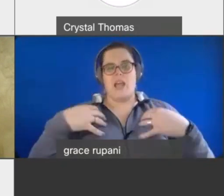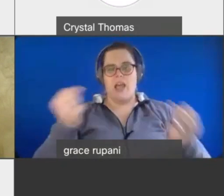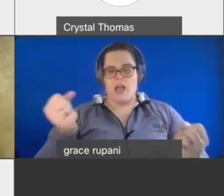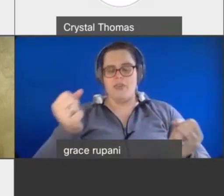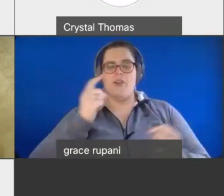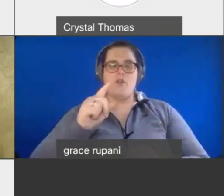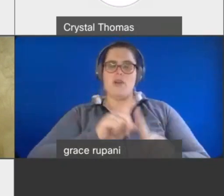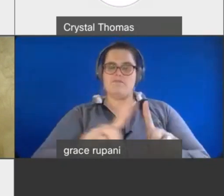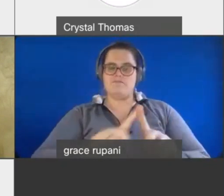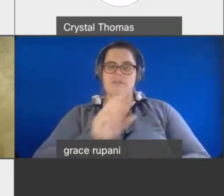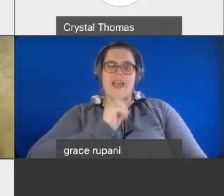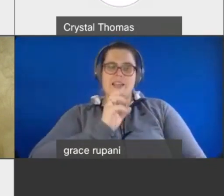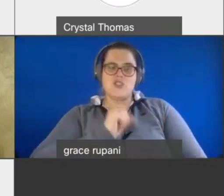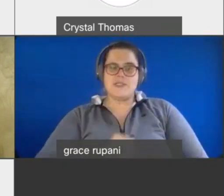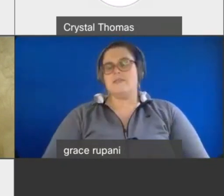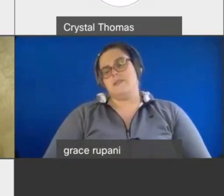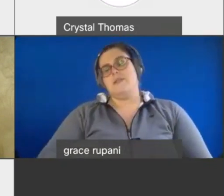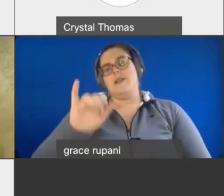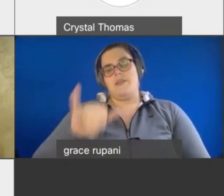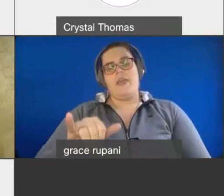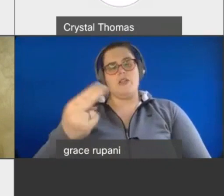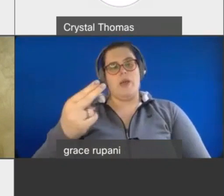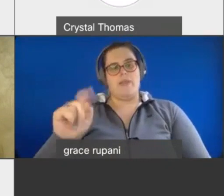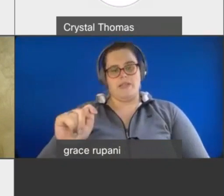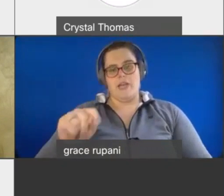of the things that HealthTech is currently